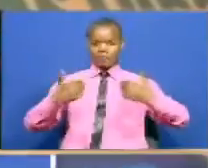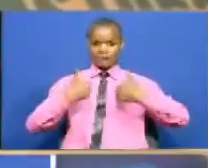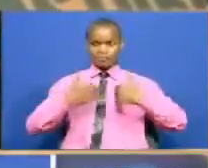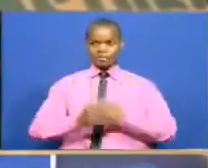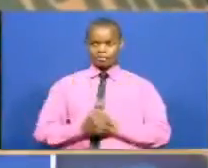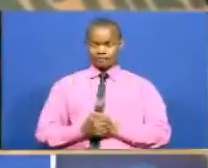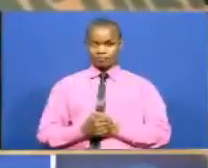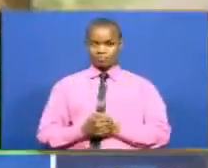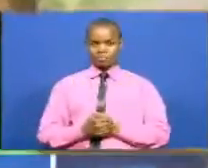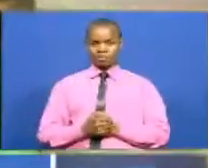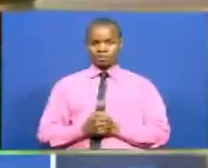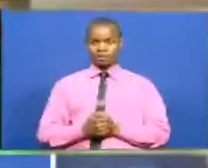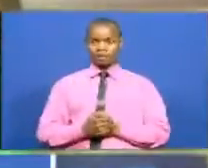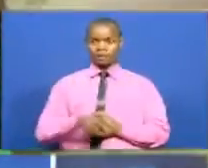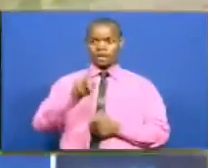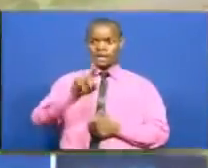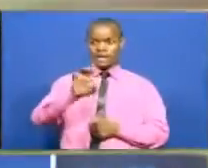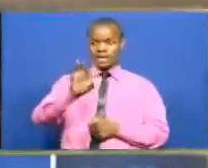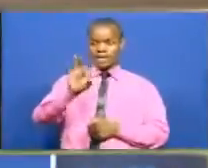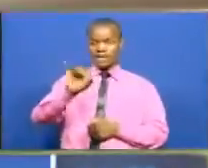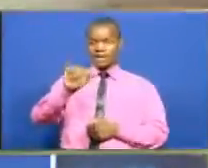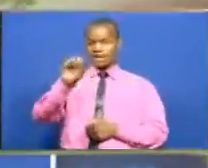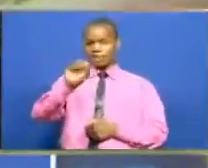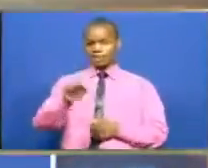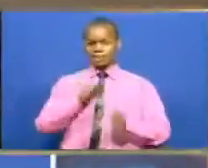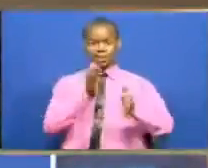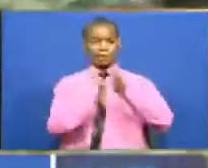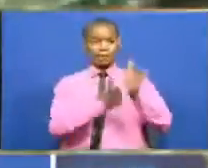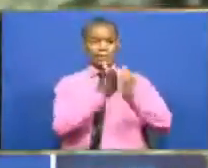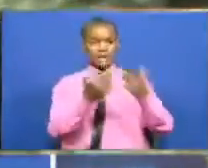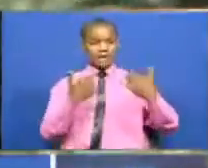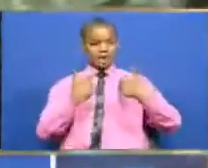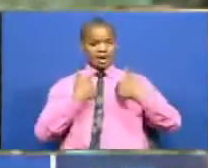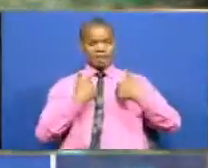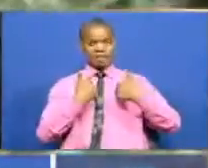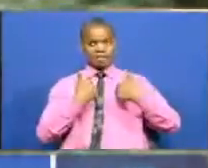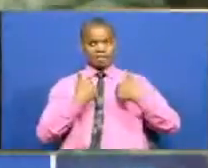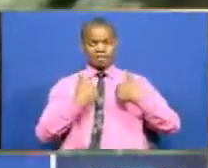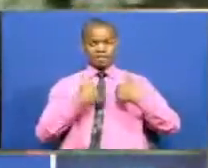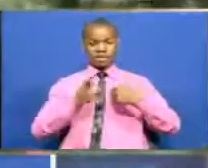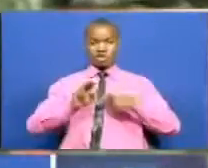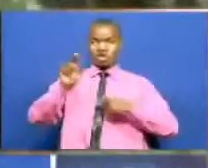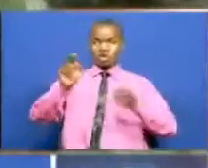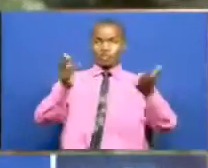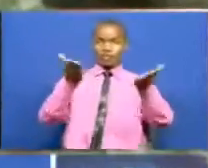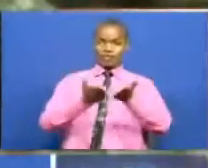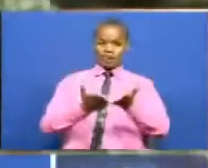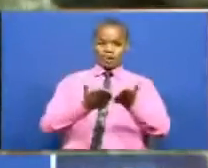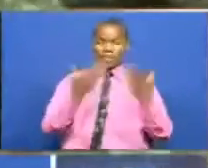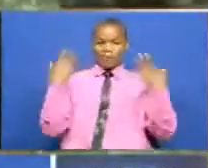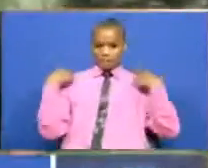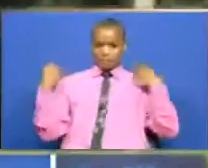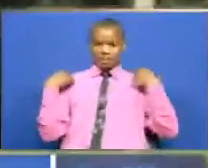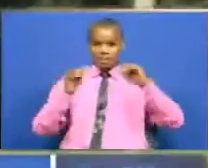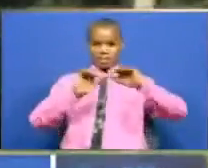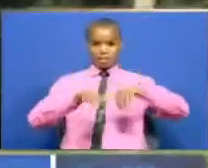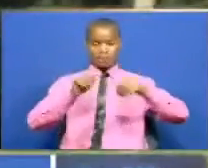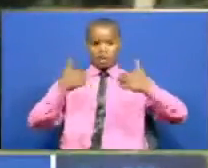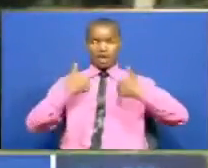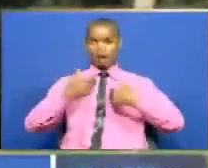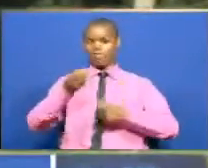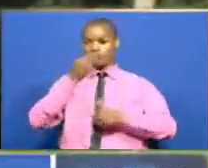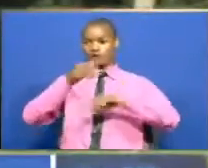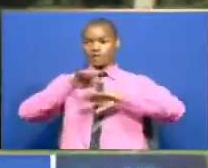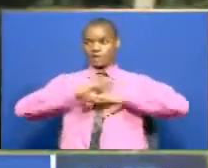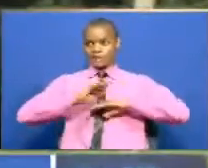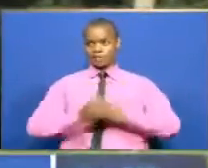Health Inspectorate Services, KEPHIS, plans to roll out irrigation scheme projects in the North Rift region to boost food security. We need to